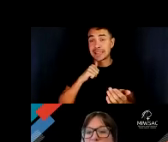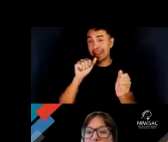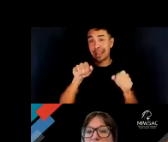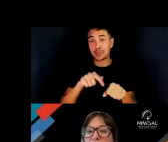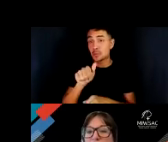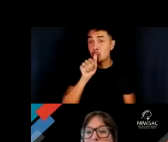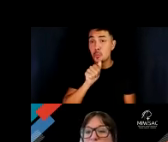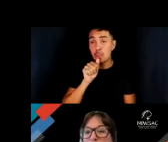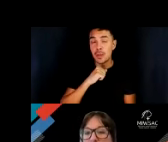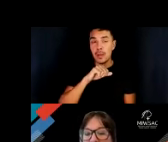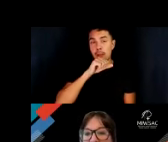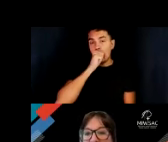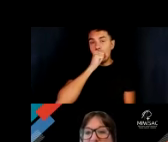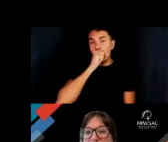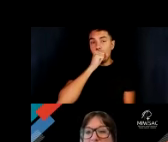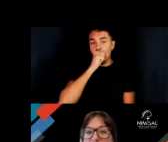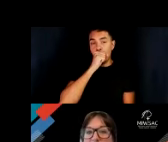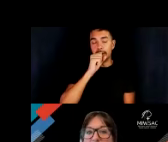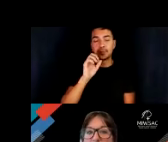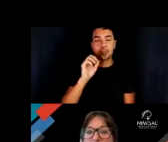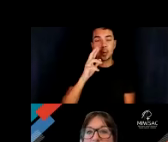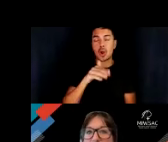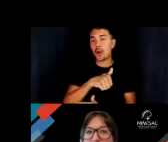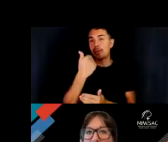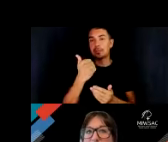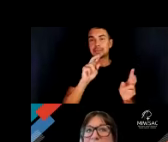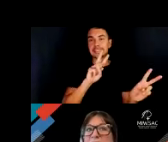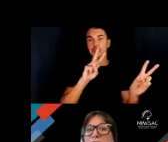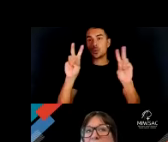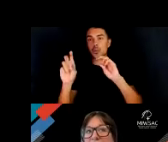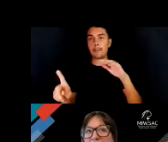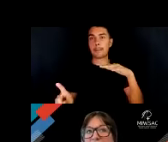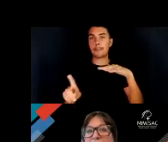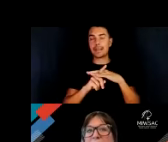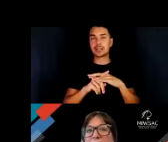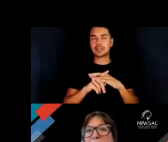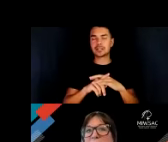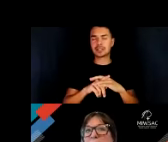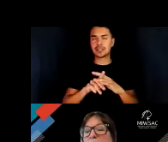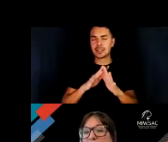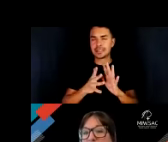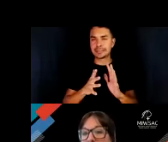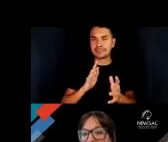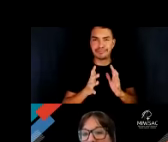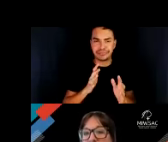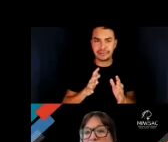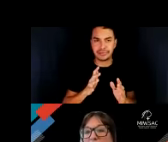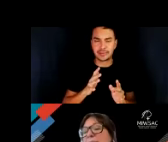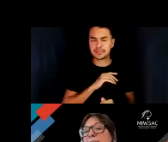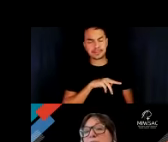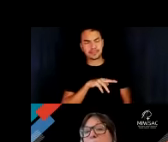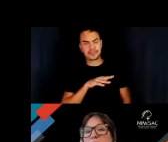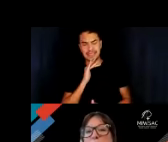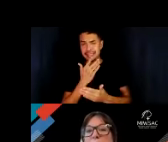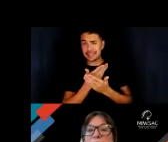some other issues start appearing, that we begin to look at, is something going on? Is